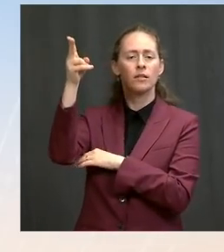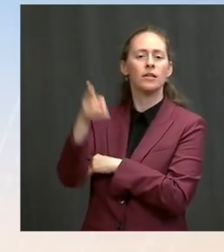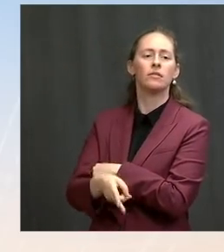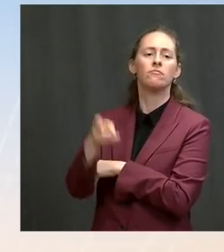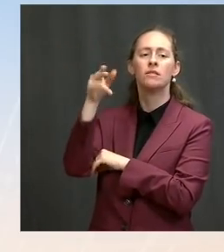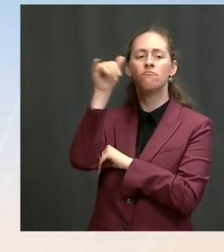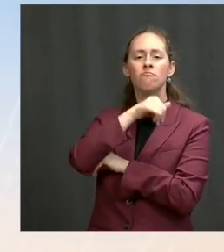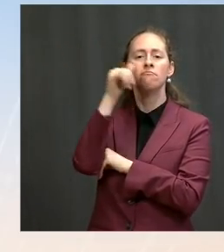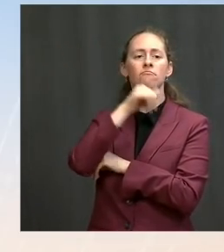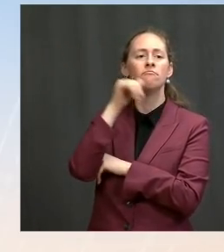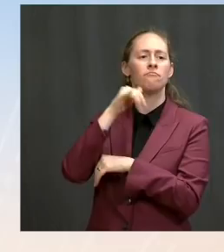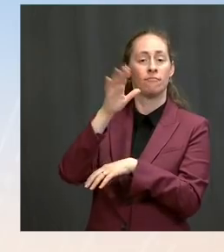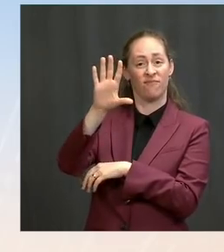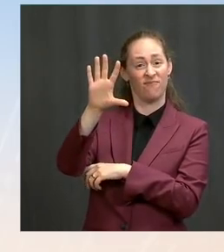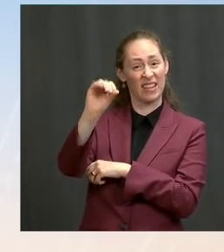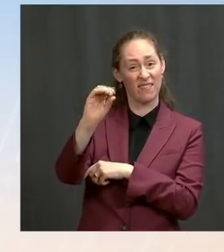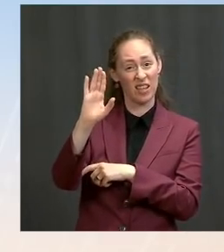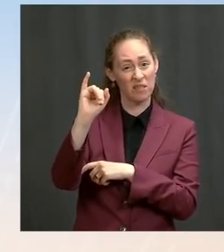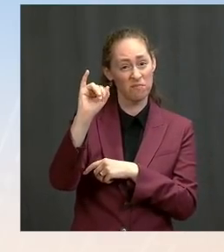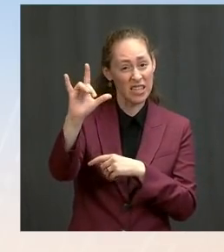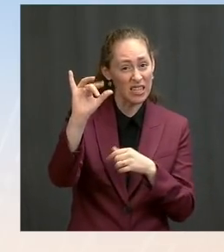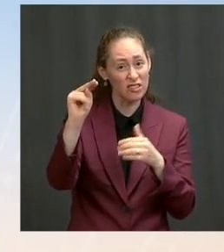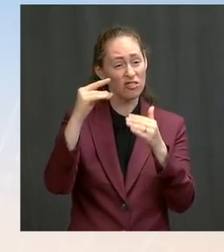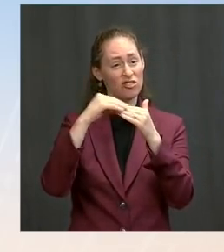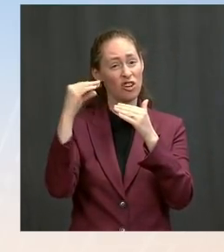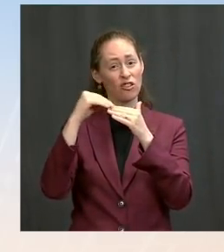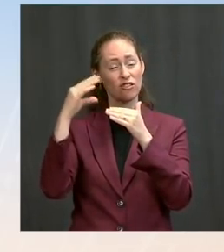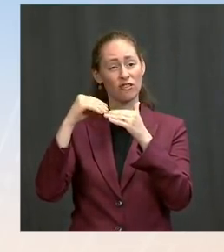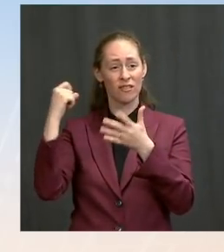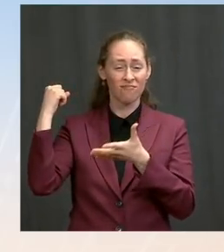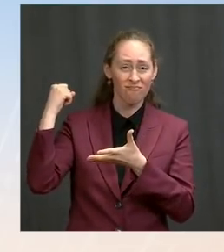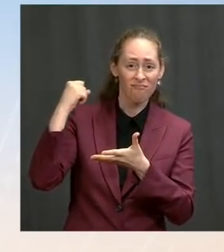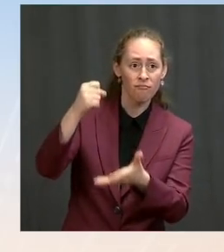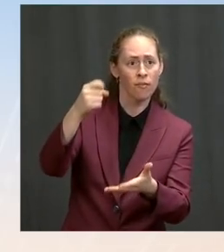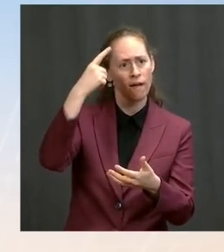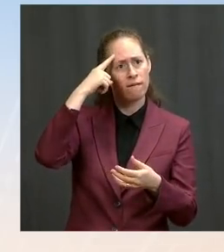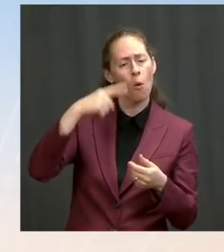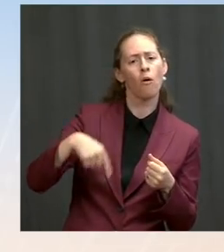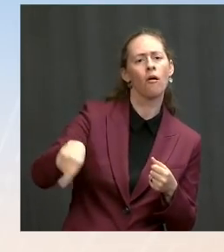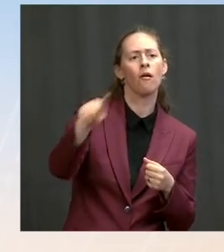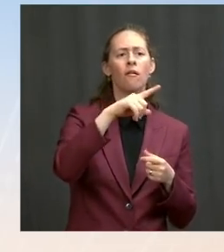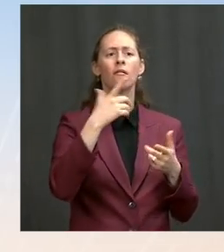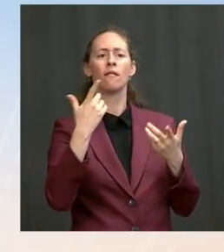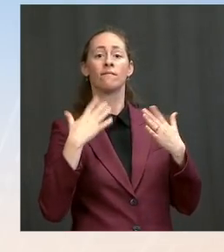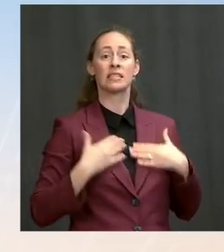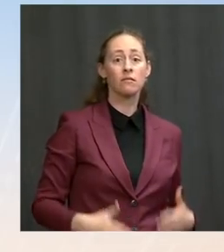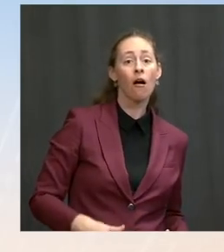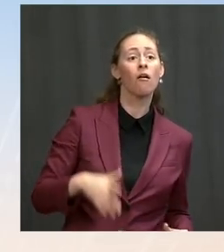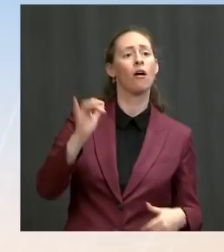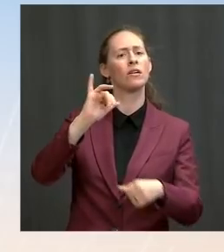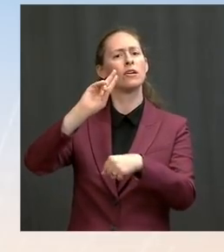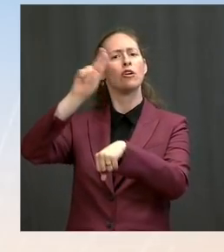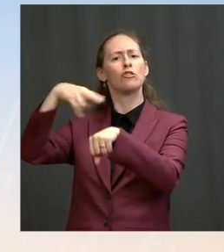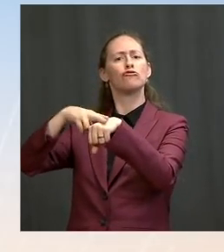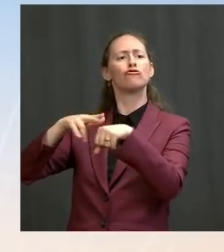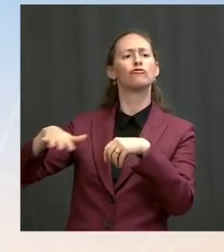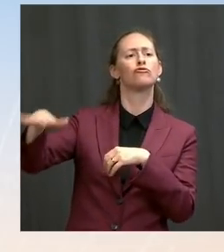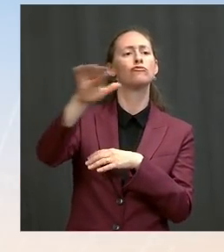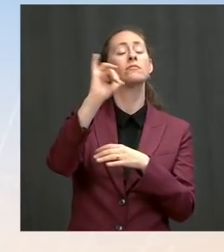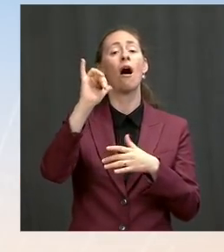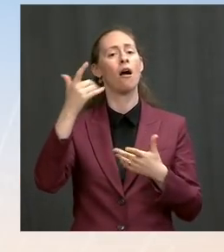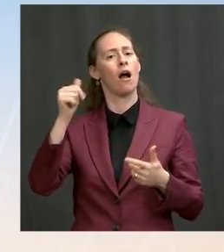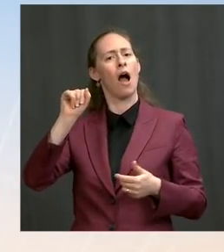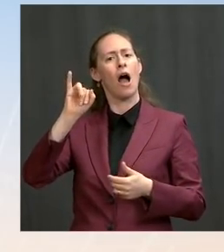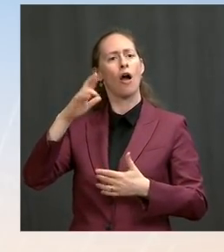in the resilience of the physical and natural systems. Breathing air and drinking clean water are at the heart of